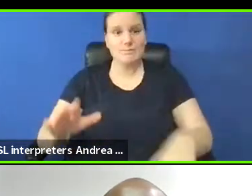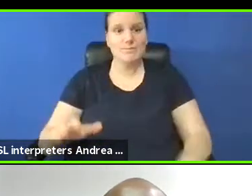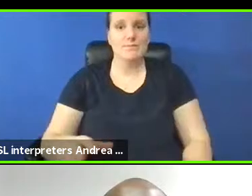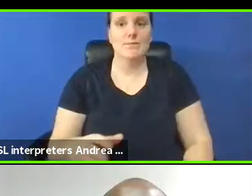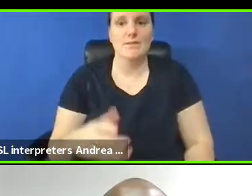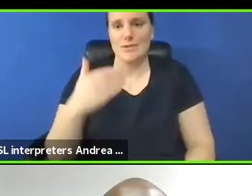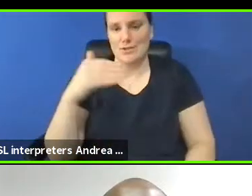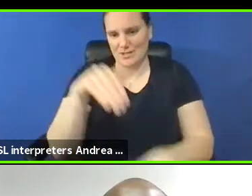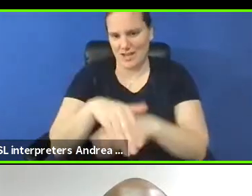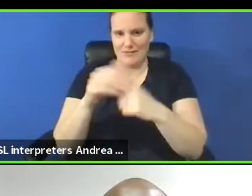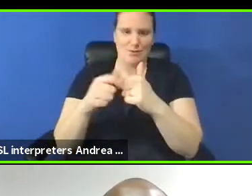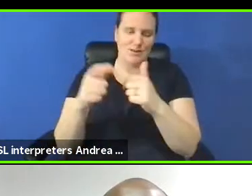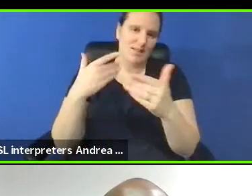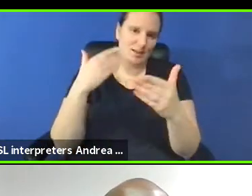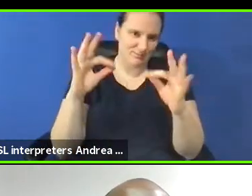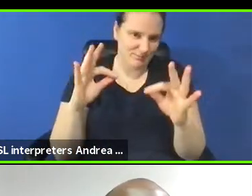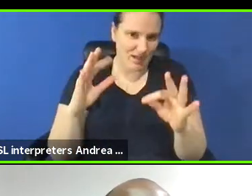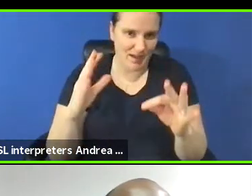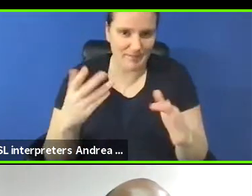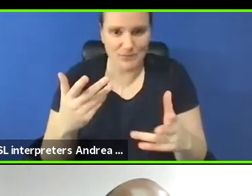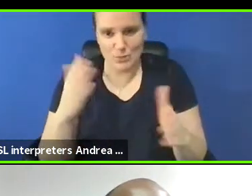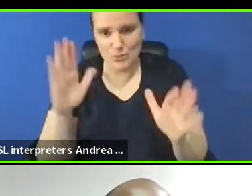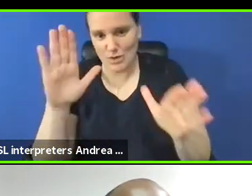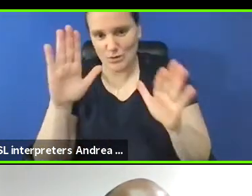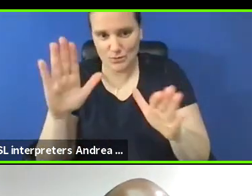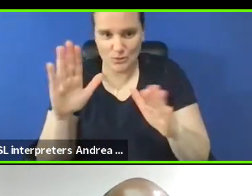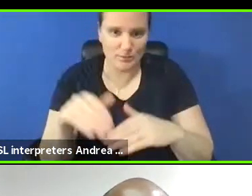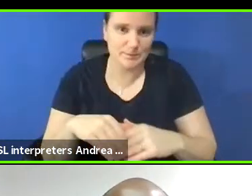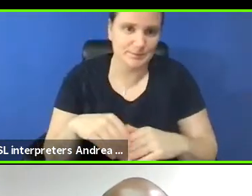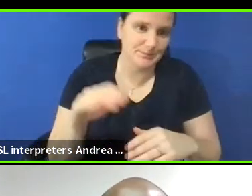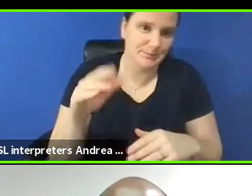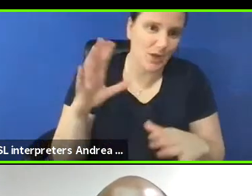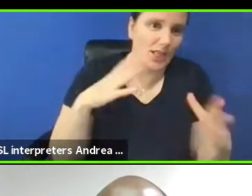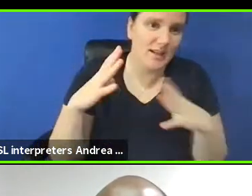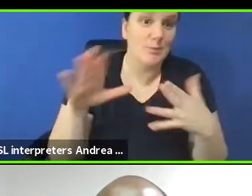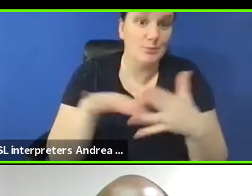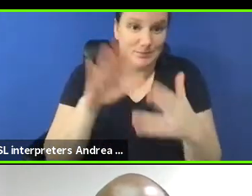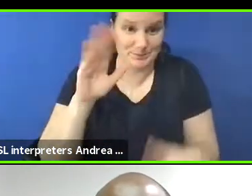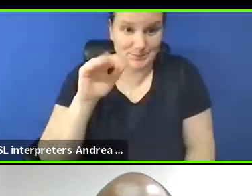Good night, everyone. Thank you. Everyone have a Thank you. wonderful holiday break. See you soon.